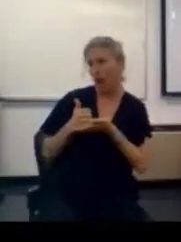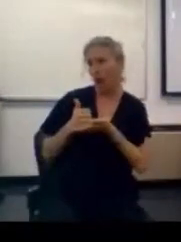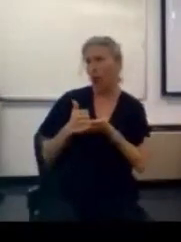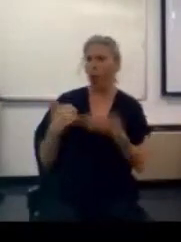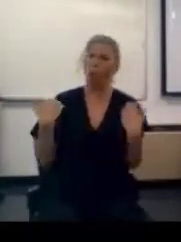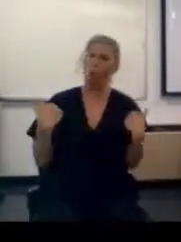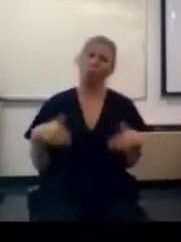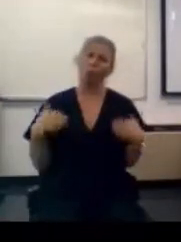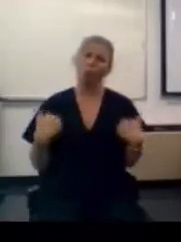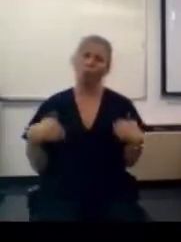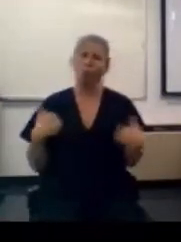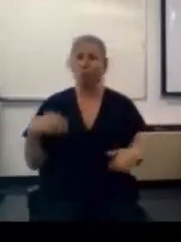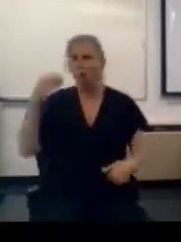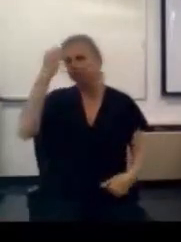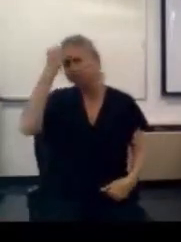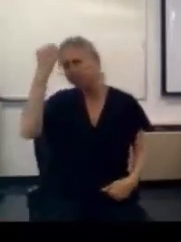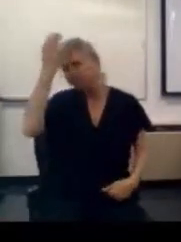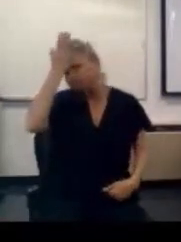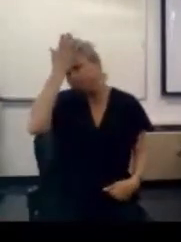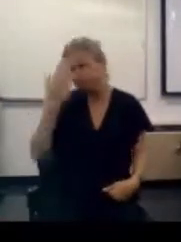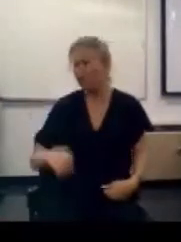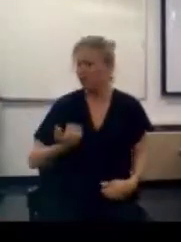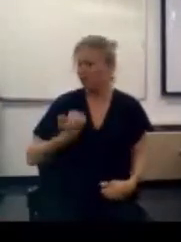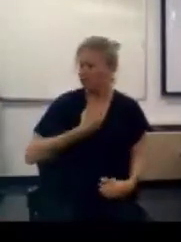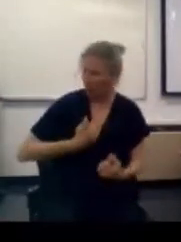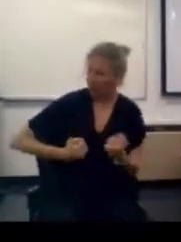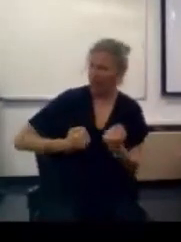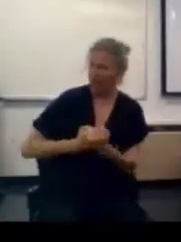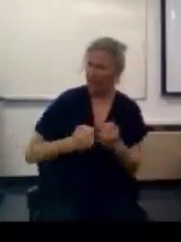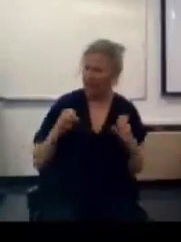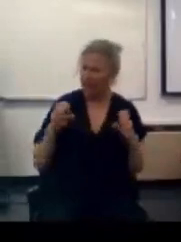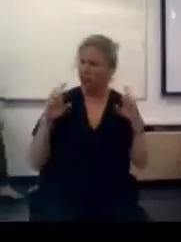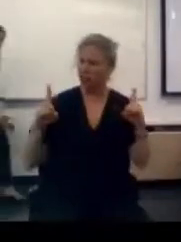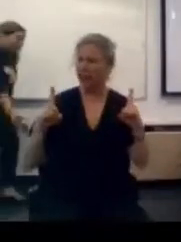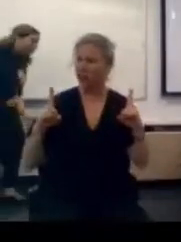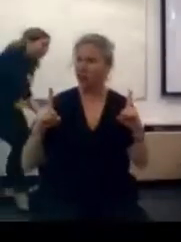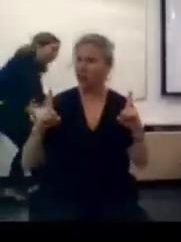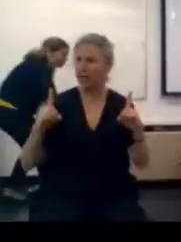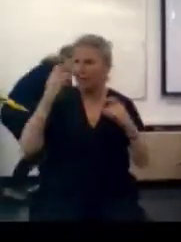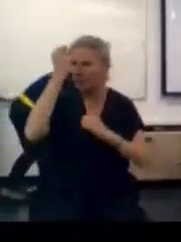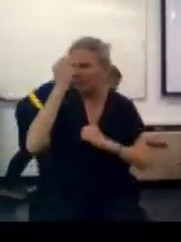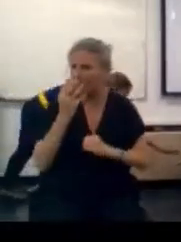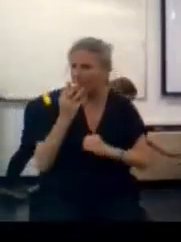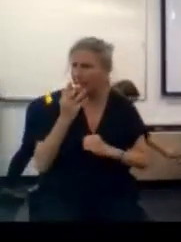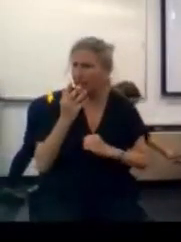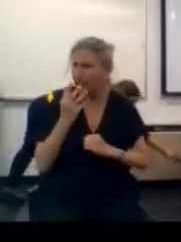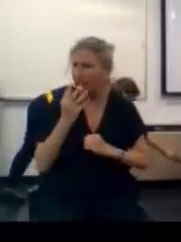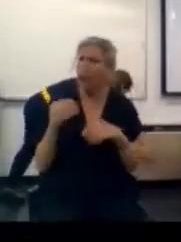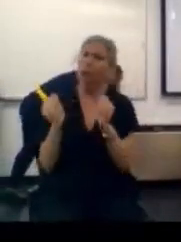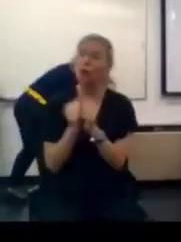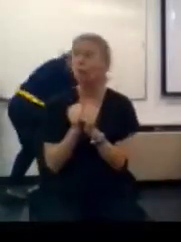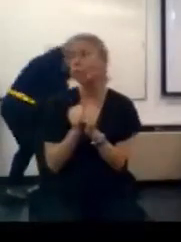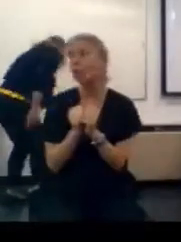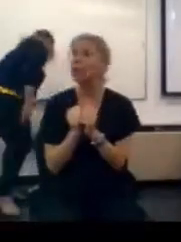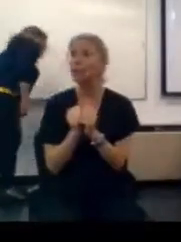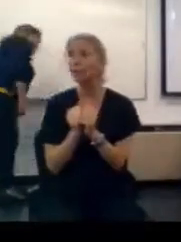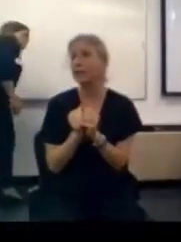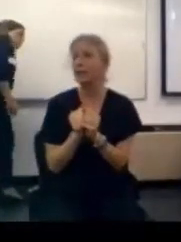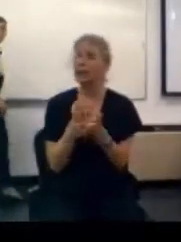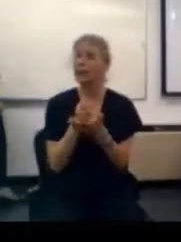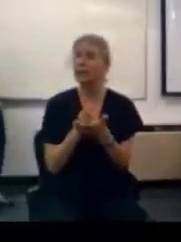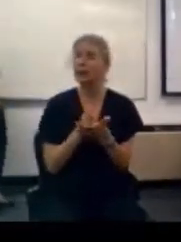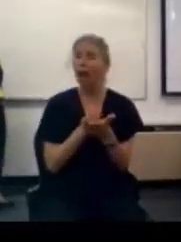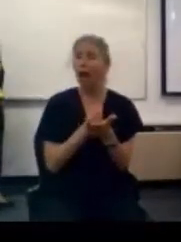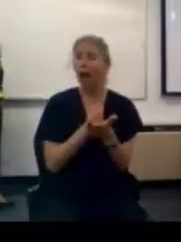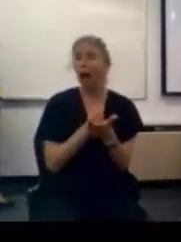animals, etc. What a powerful life lesson that was for me. Self-advocacy, education, public information,